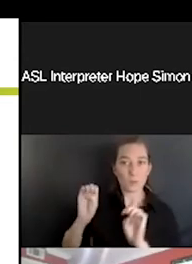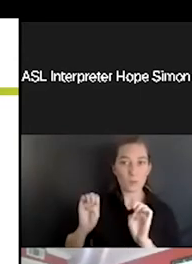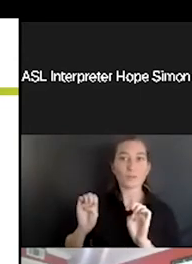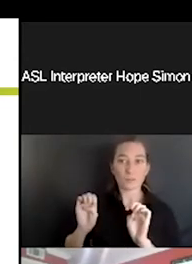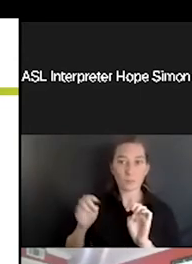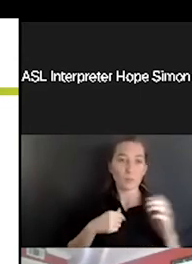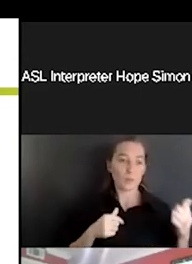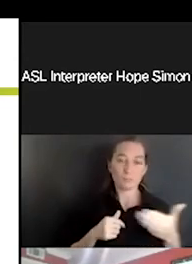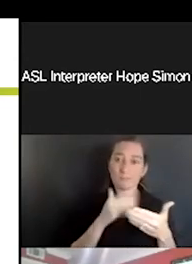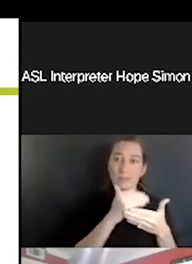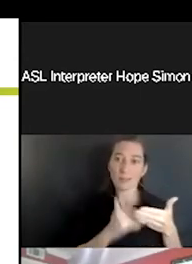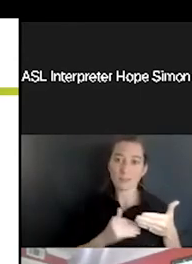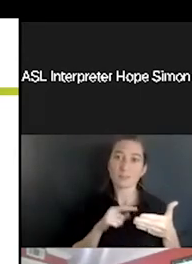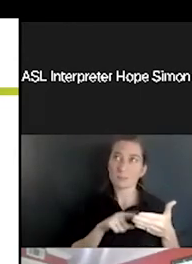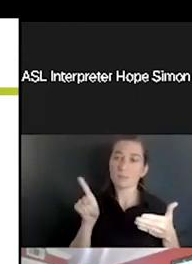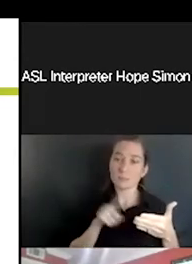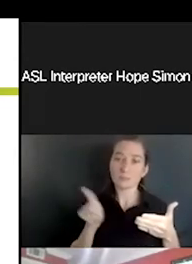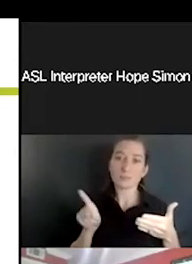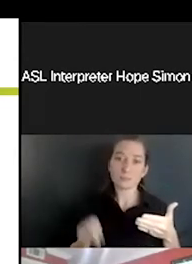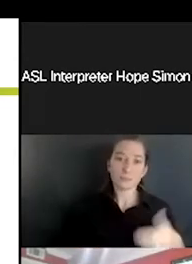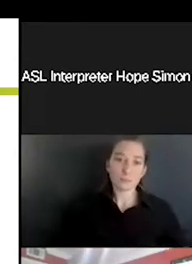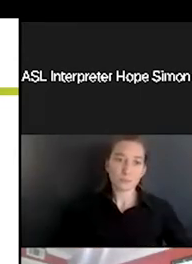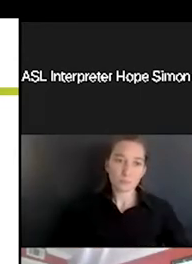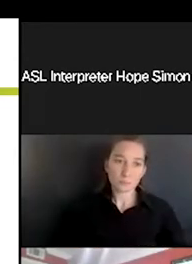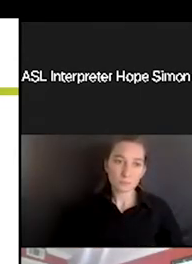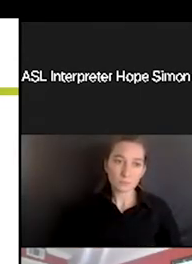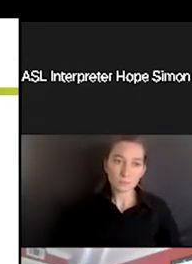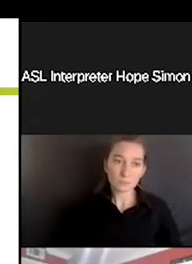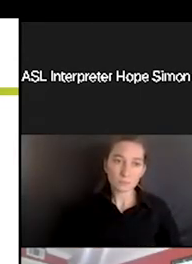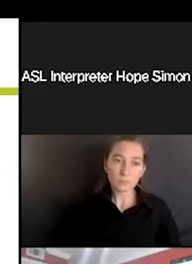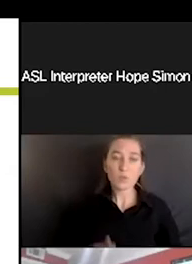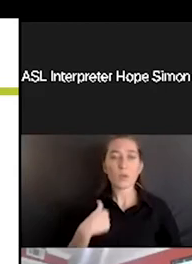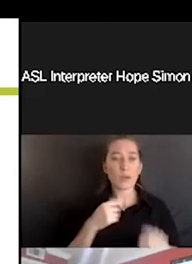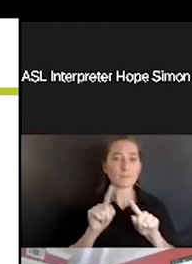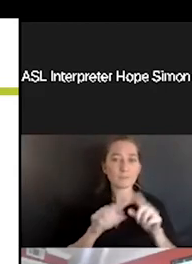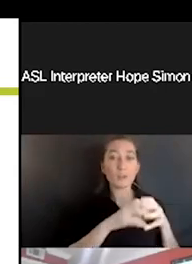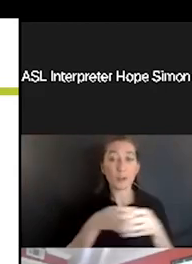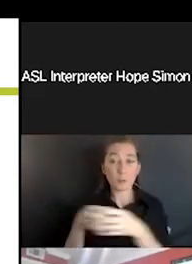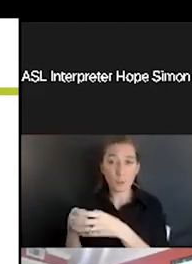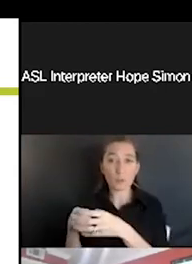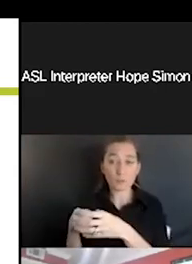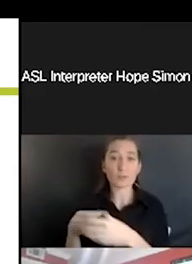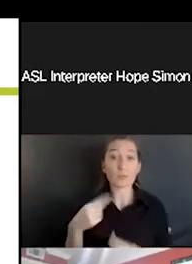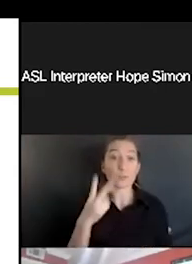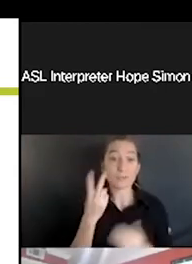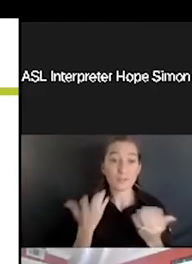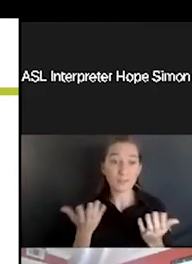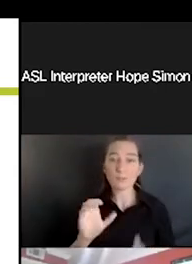different categories. You know, some of the most important categories that we have seen are, you know, cripple wall, sill